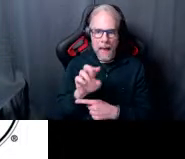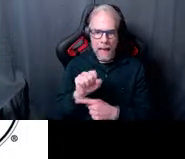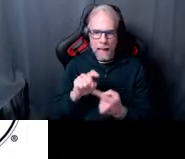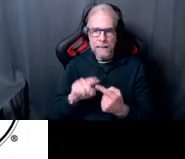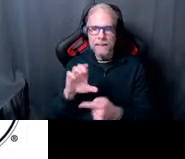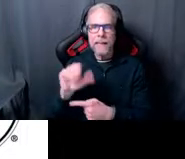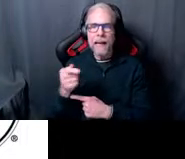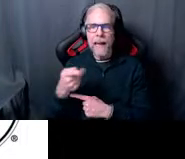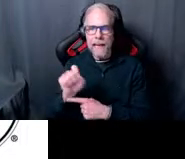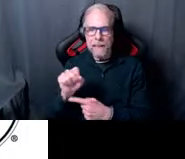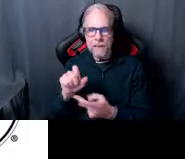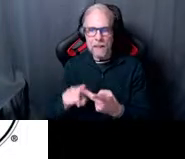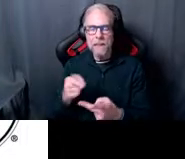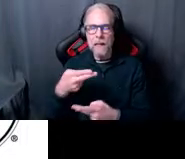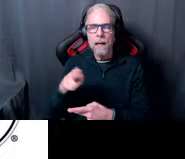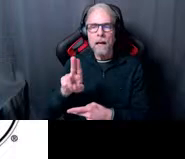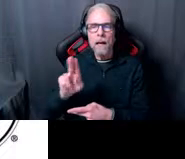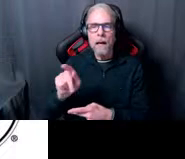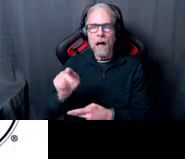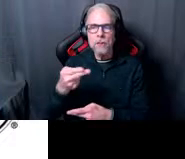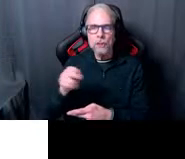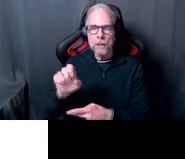and hutches.